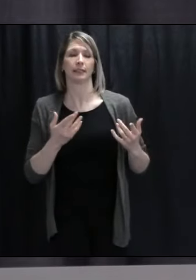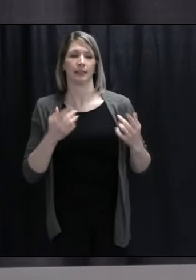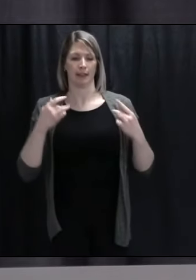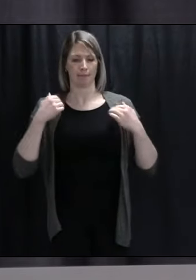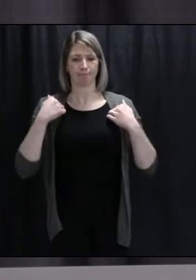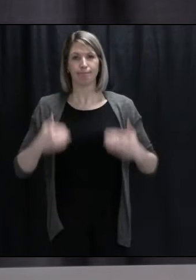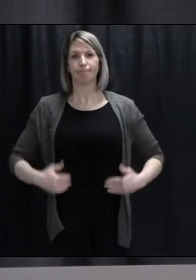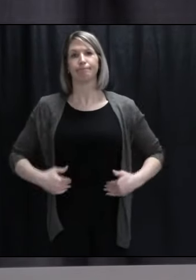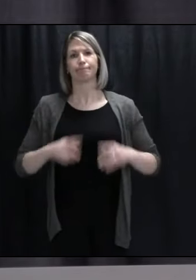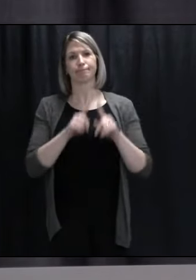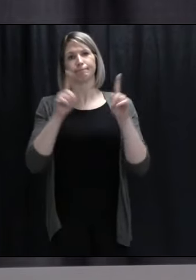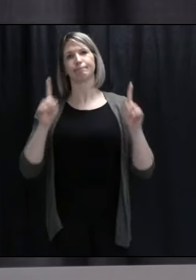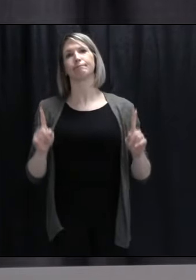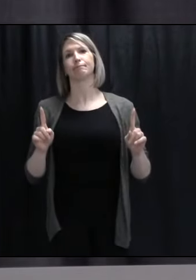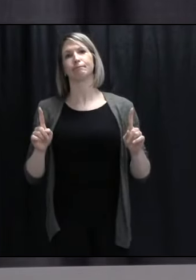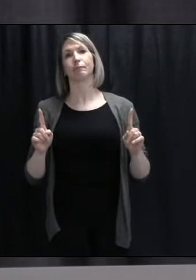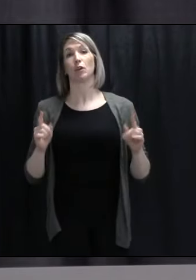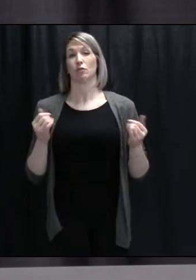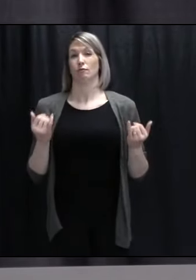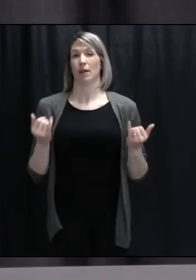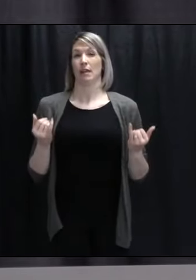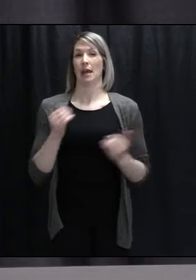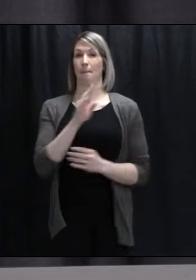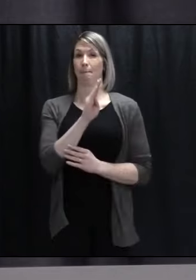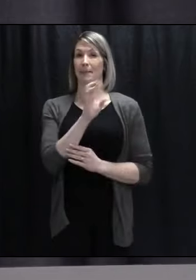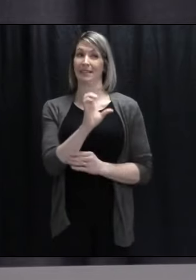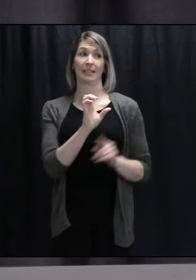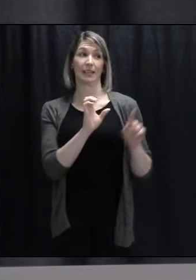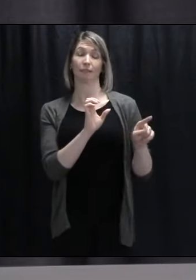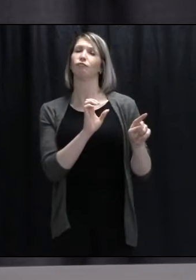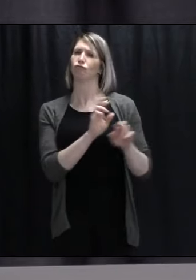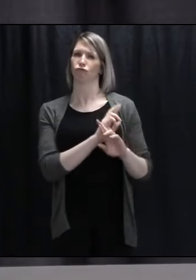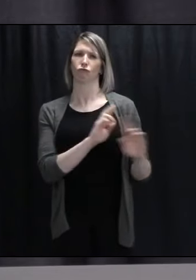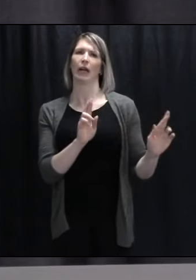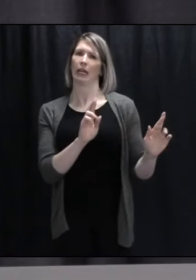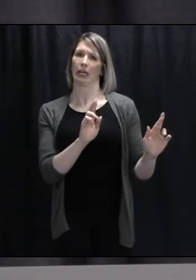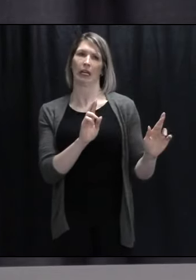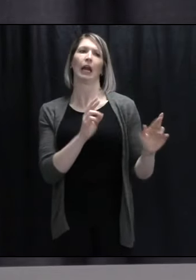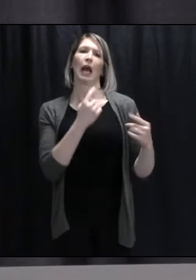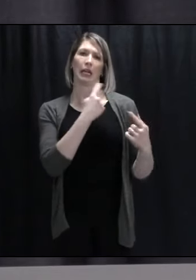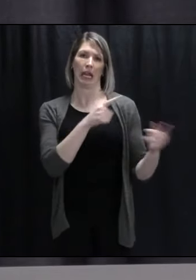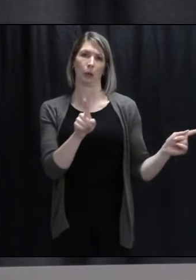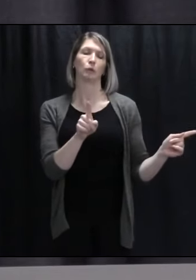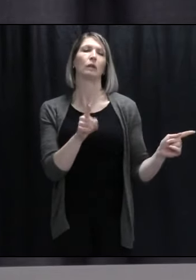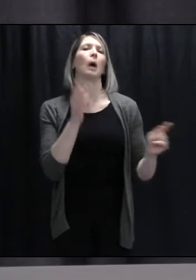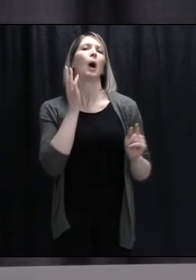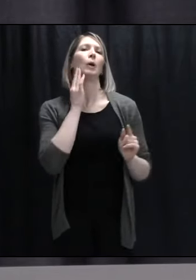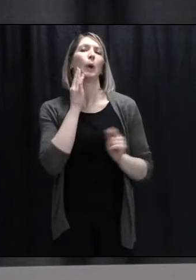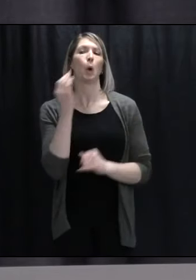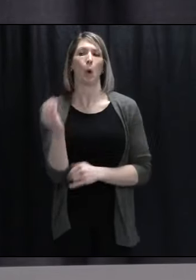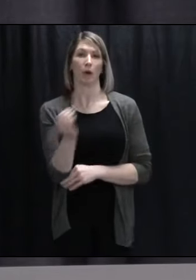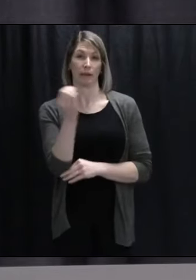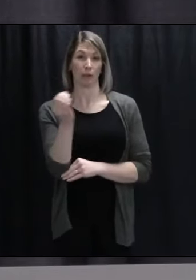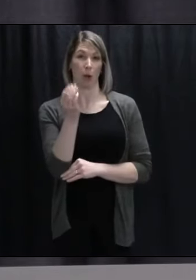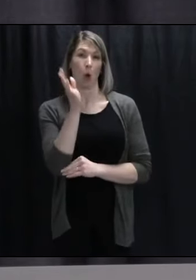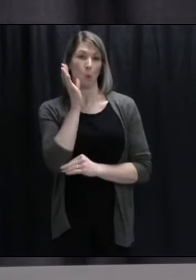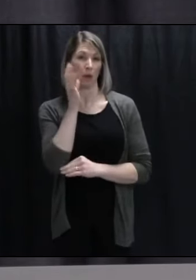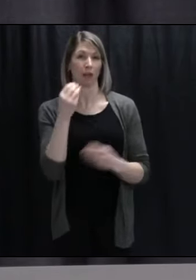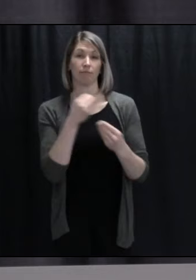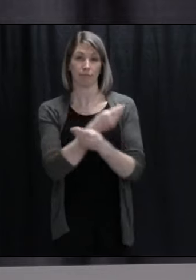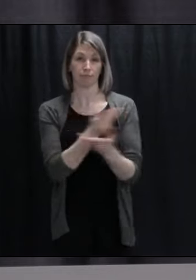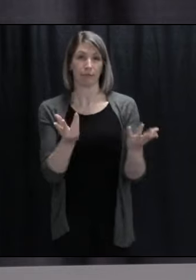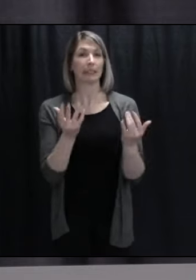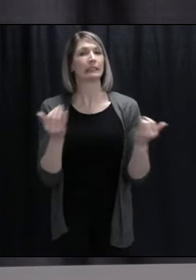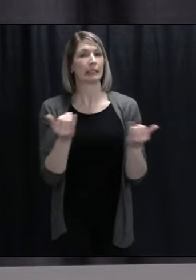different positions. BC is at a modeling release. We know that Ontario will be releasing a model today. They're modeling for